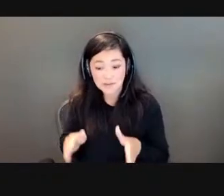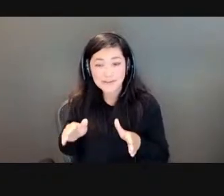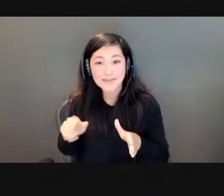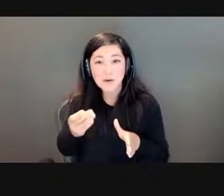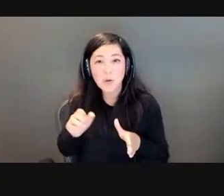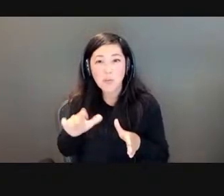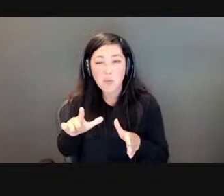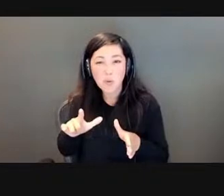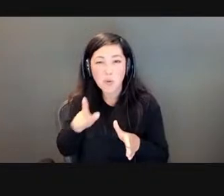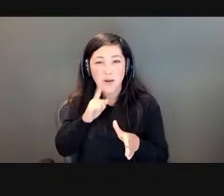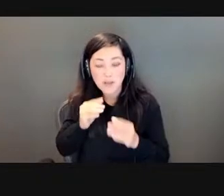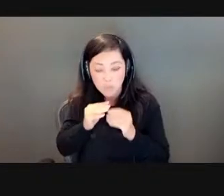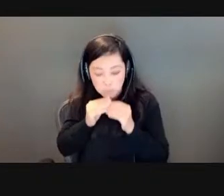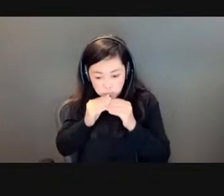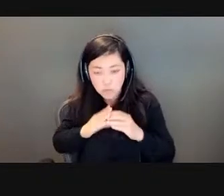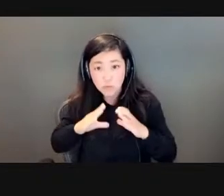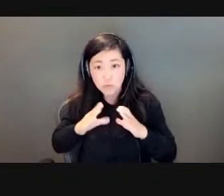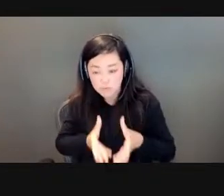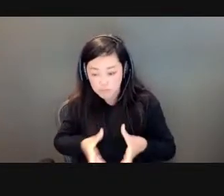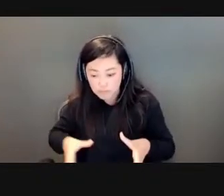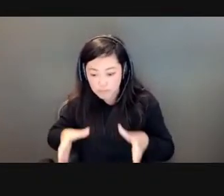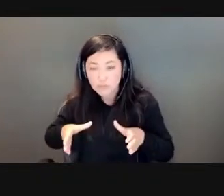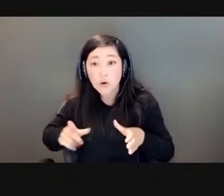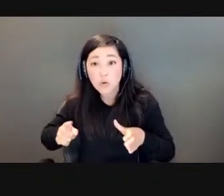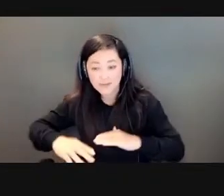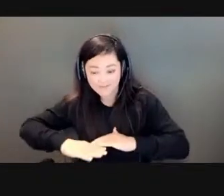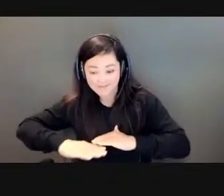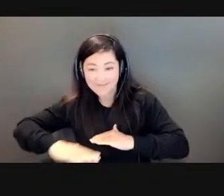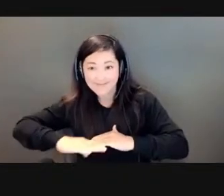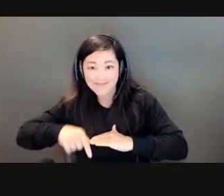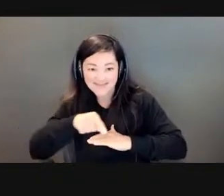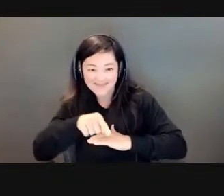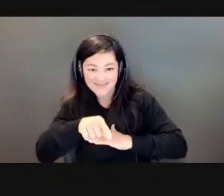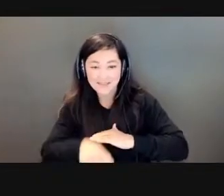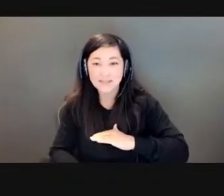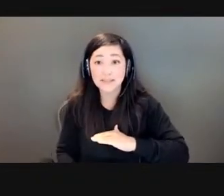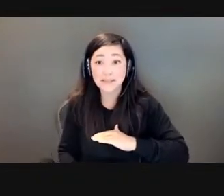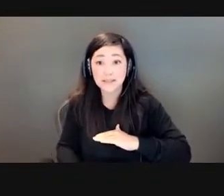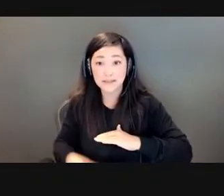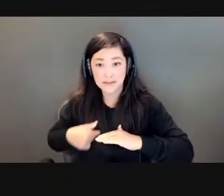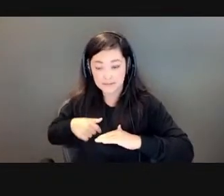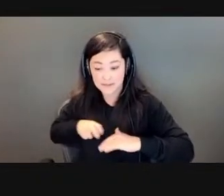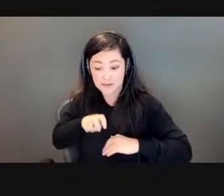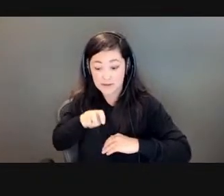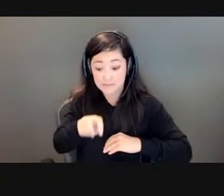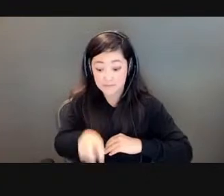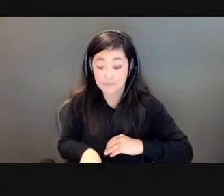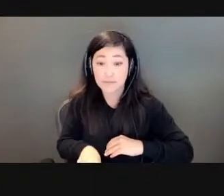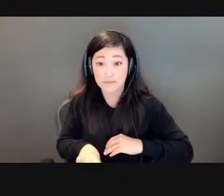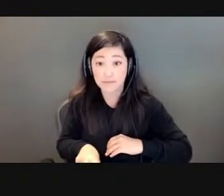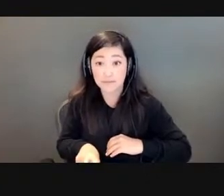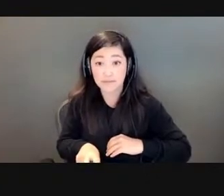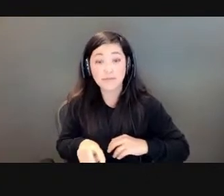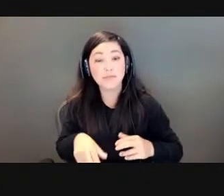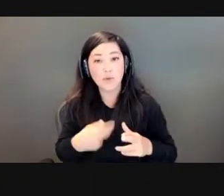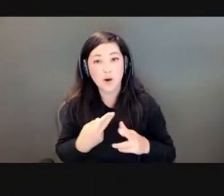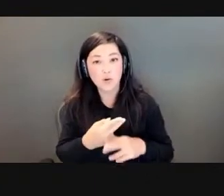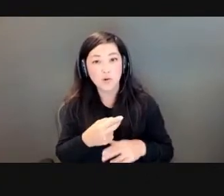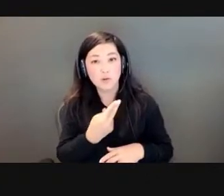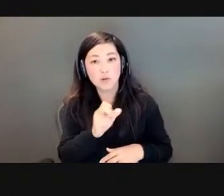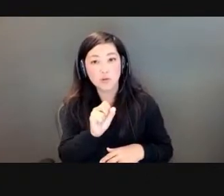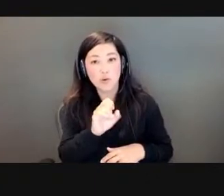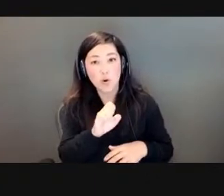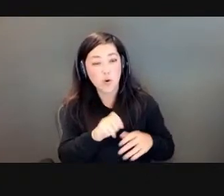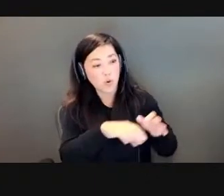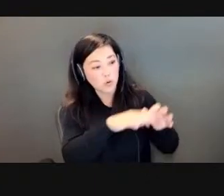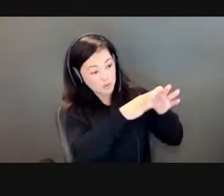that sits on the floor of my van. I then transfer into it, and I use a hose that is attached to my